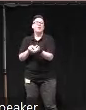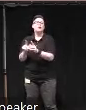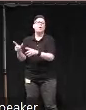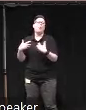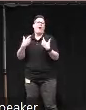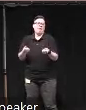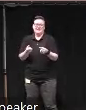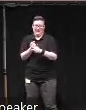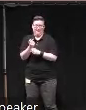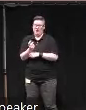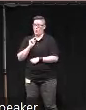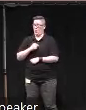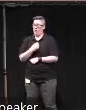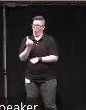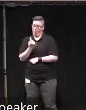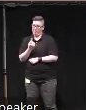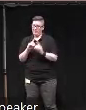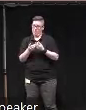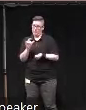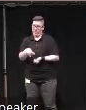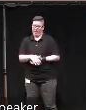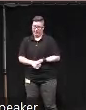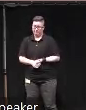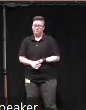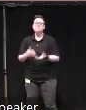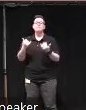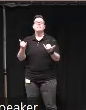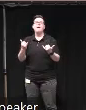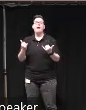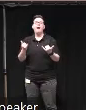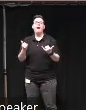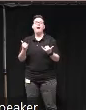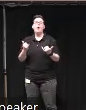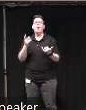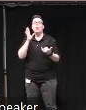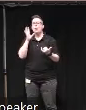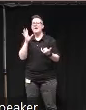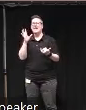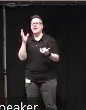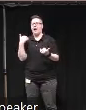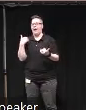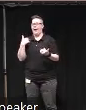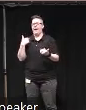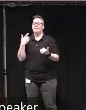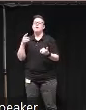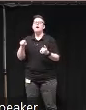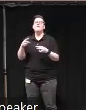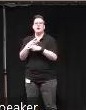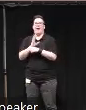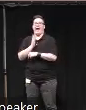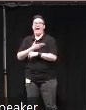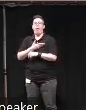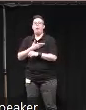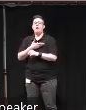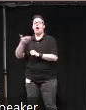the only department that's been doing. And we are now working on onboarding and orientation by having